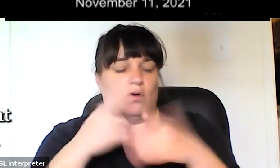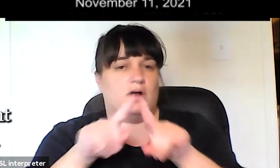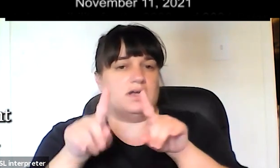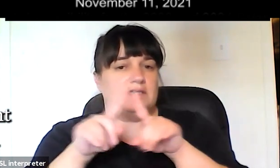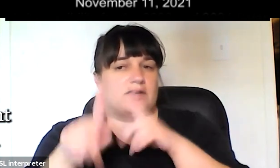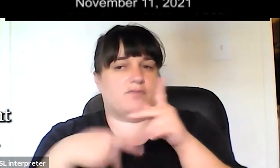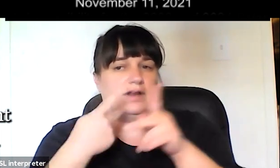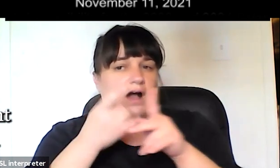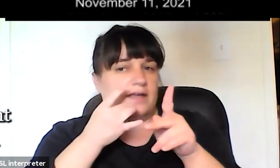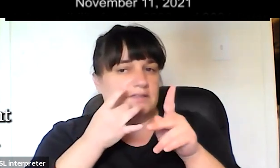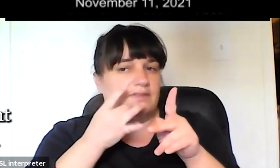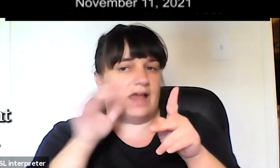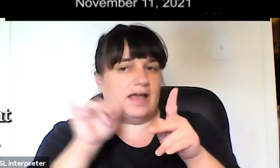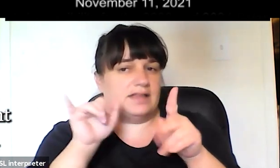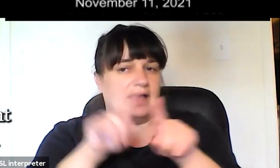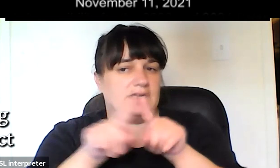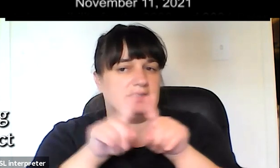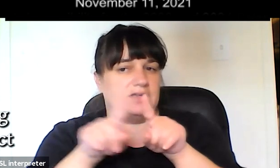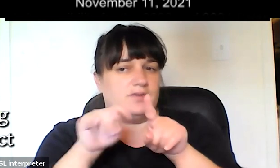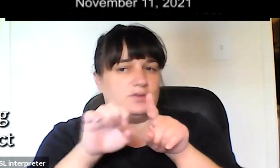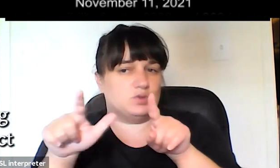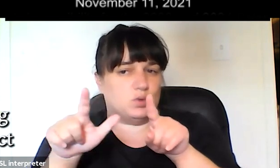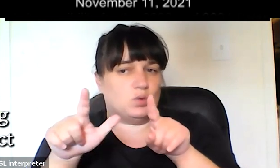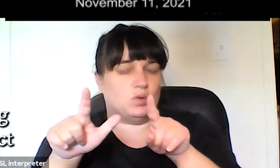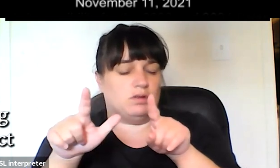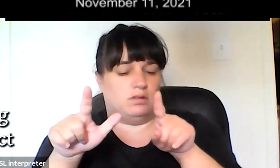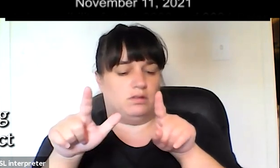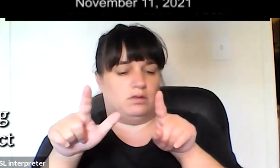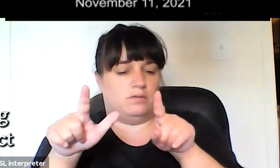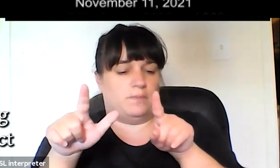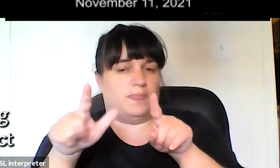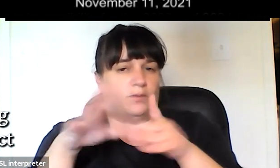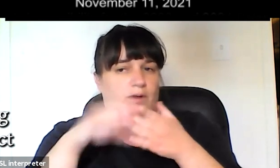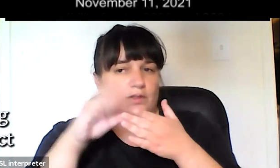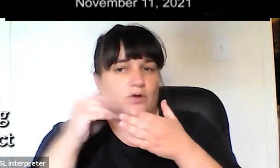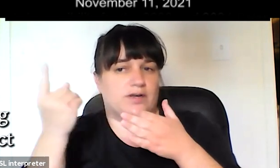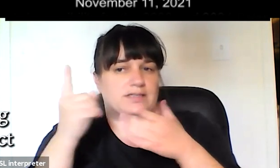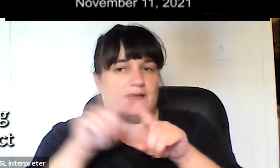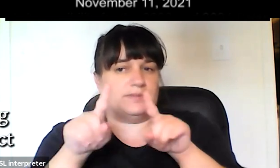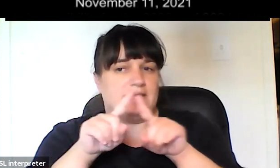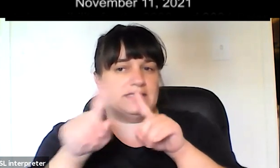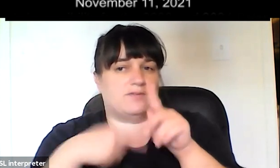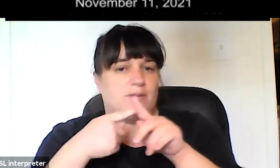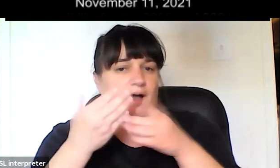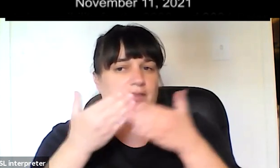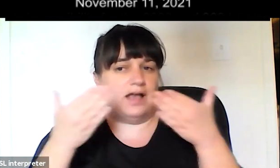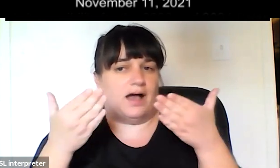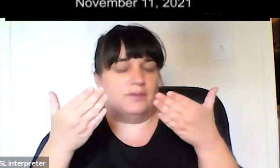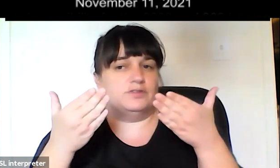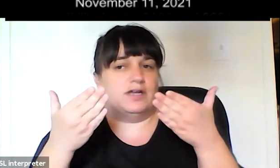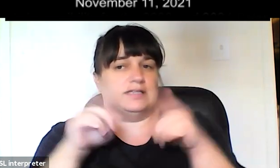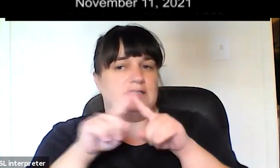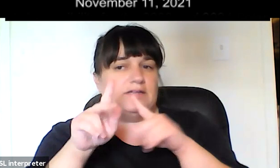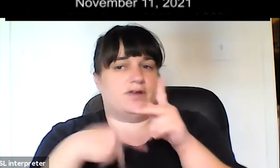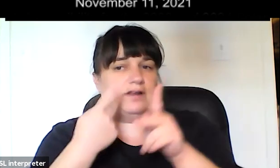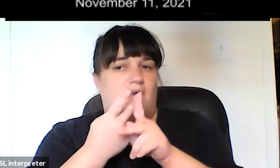each different kind of light is like a different tool in your tool belt, and you're learning something different about that object in each different kind of